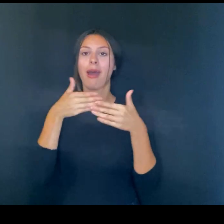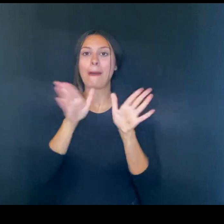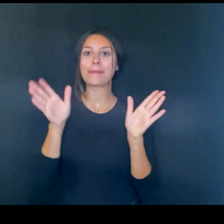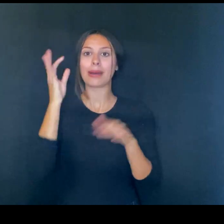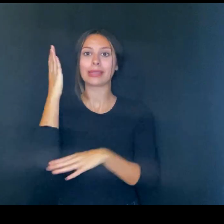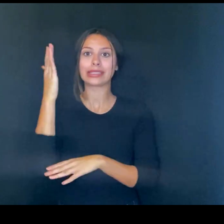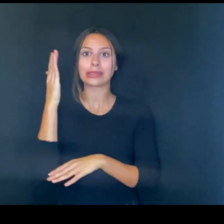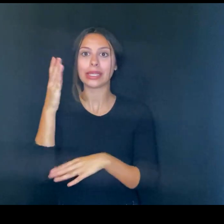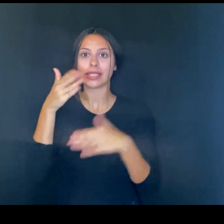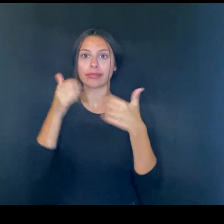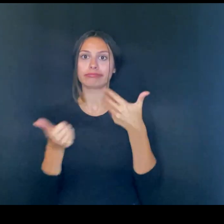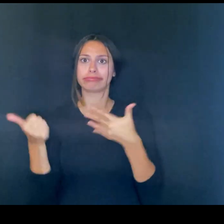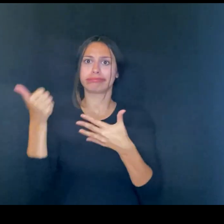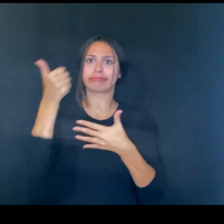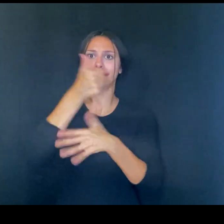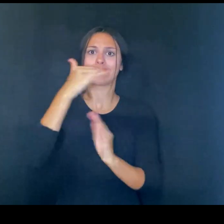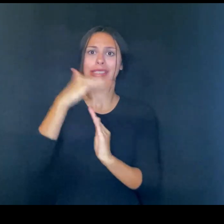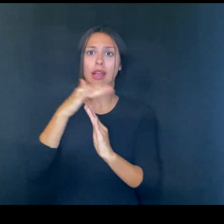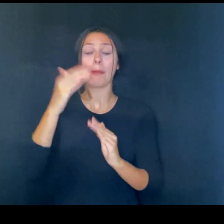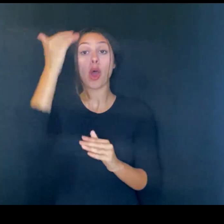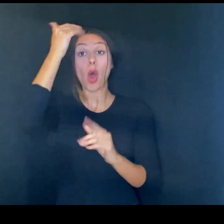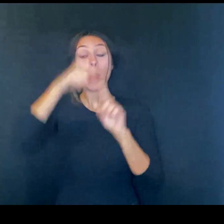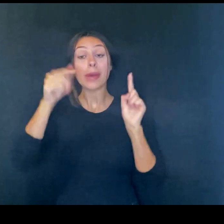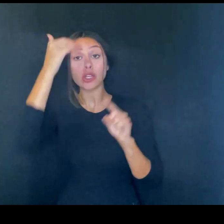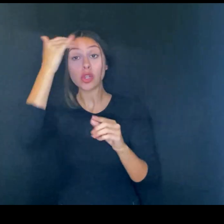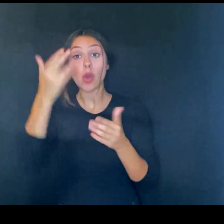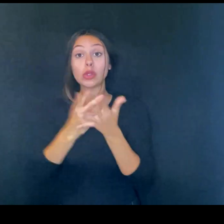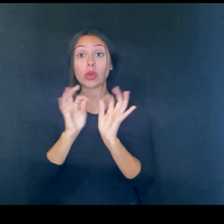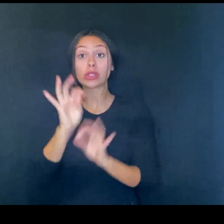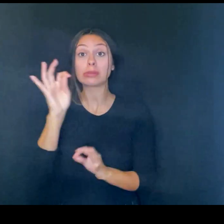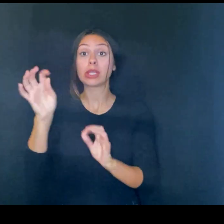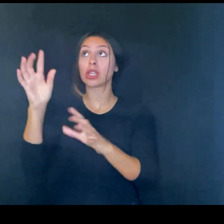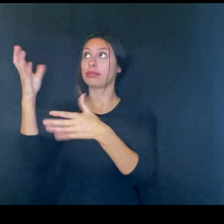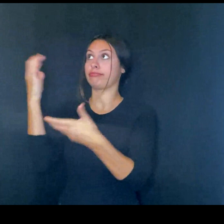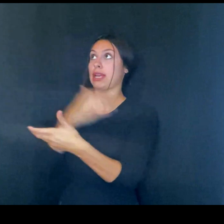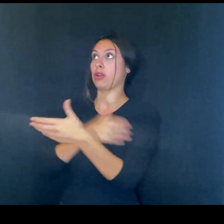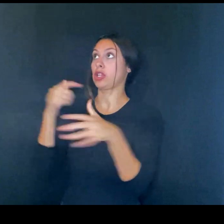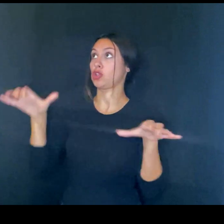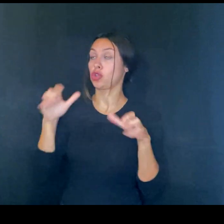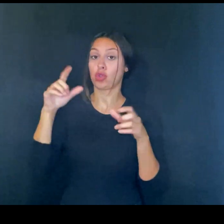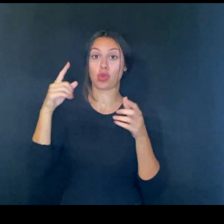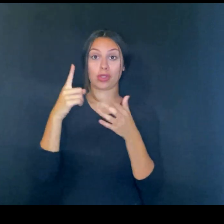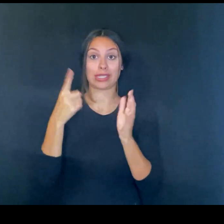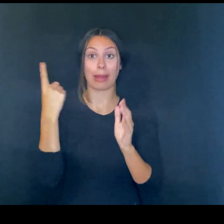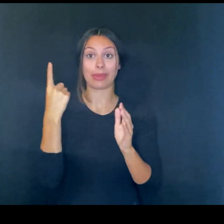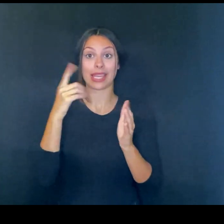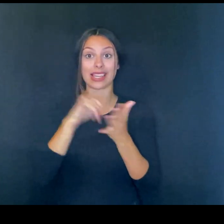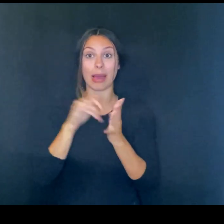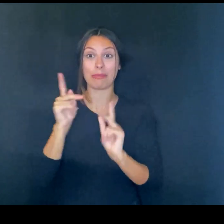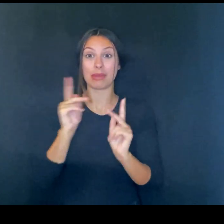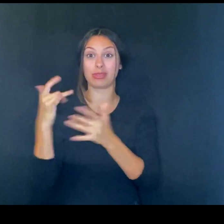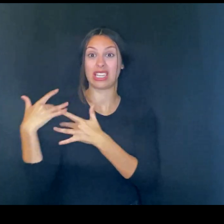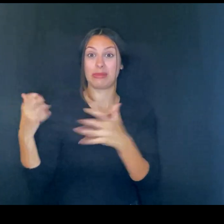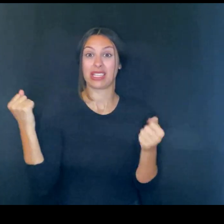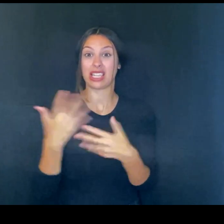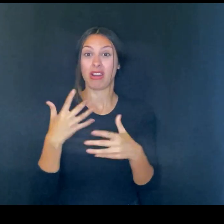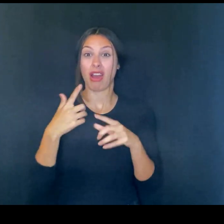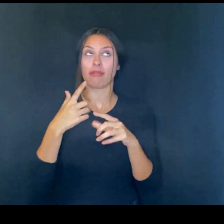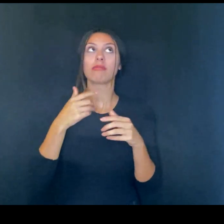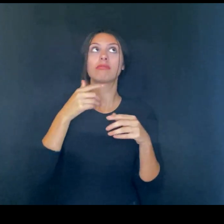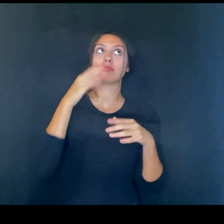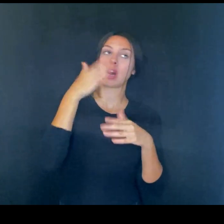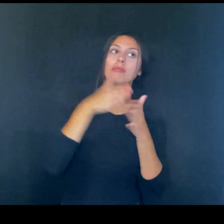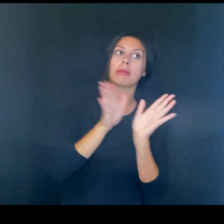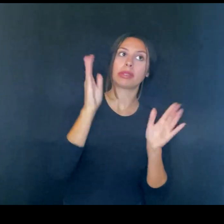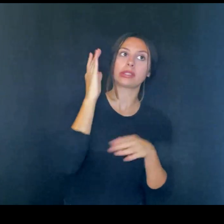knowing that the Spirit gives us power to do something that most people would naturally be afraid of. Right. Public speaking is one thing. Mm. Public speaking about Jesus in your